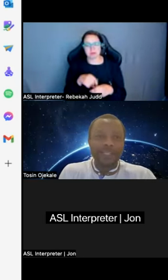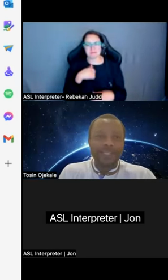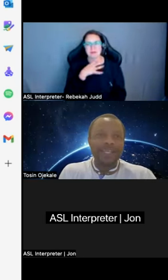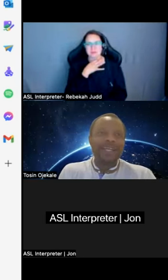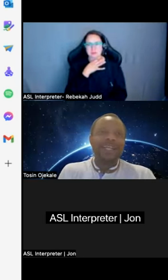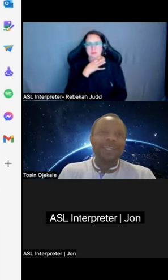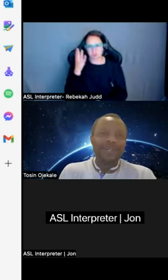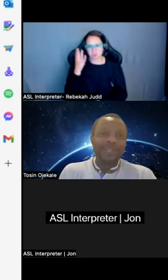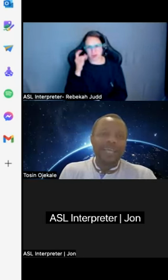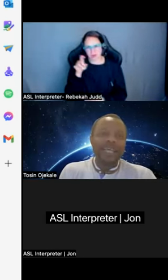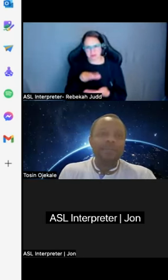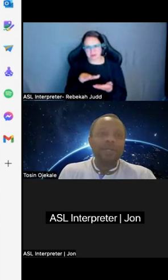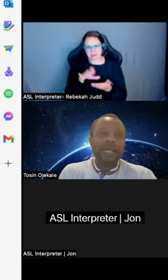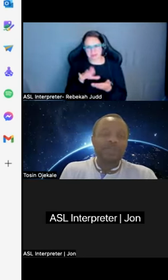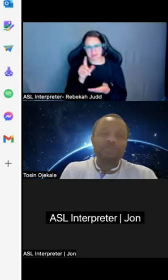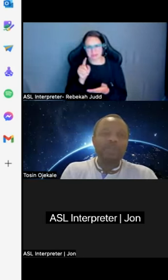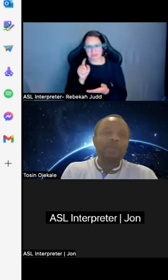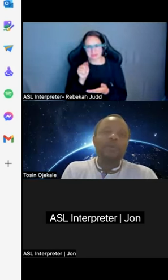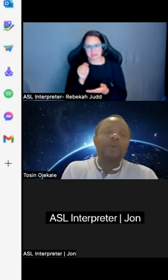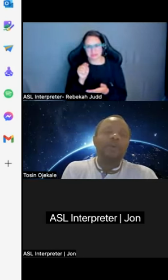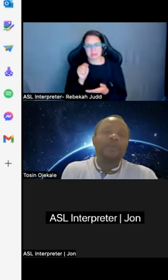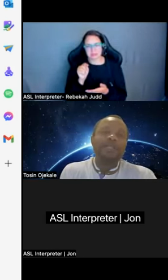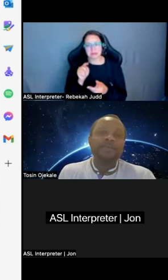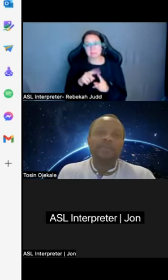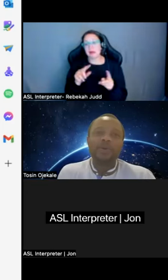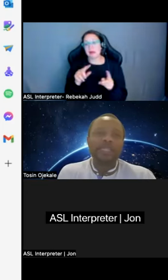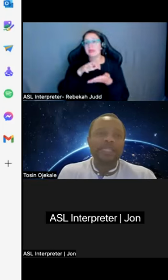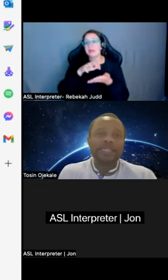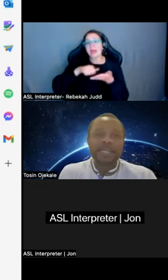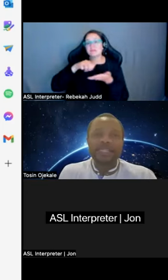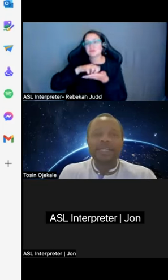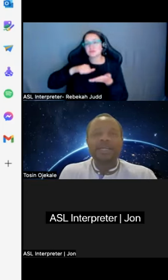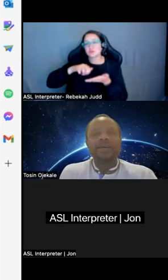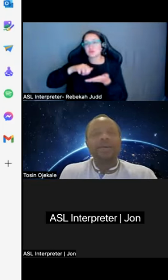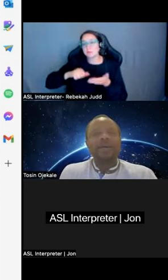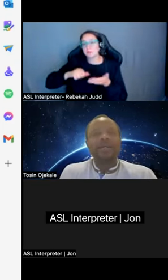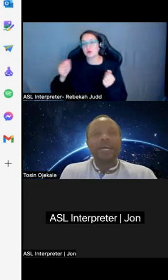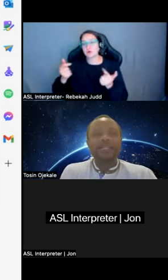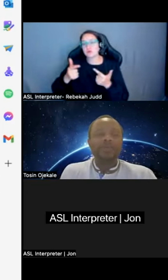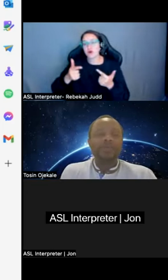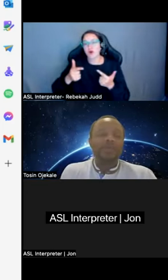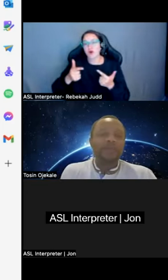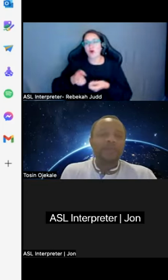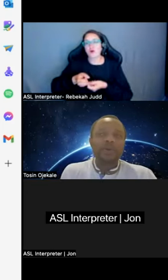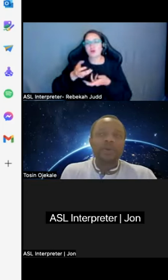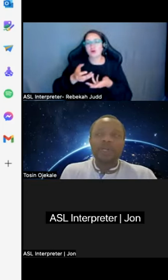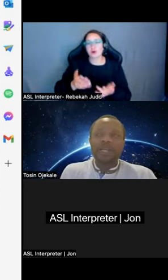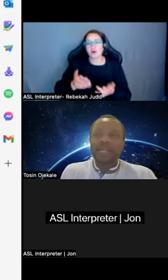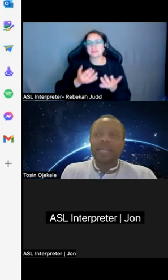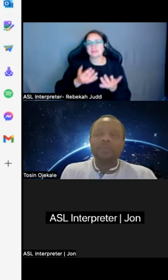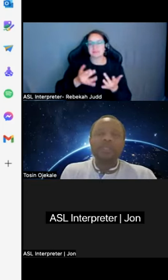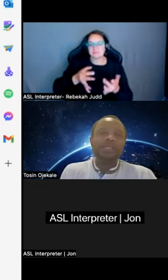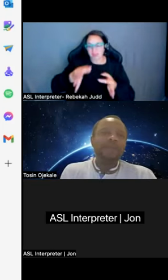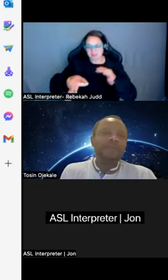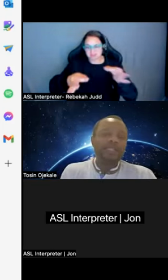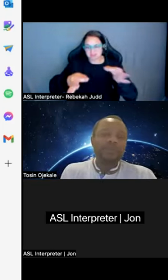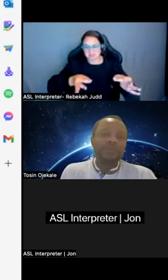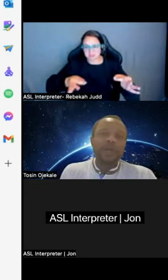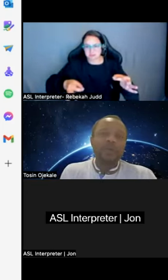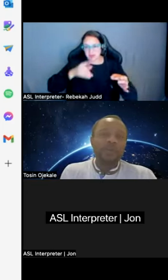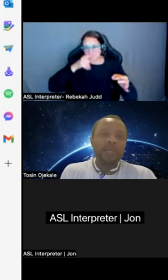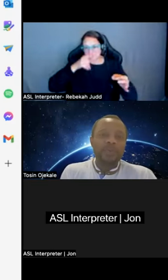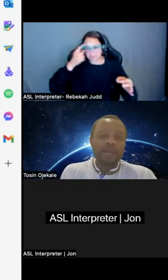clean it? There's nothing there again, but they had to remove all of the spots and the dirt, dark spots on the floor. And they came with different